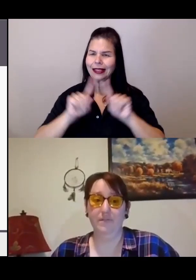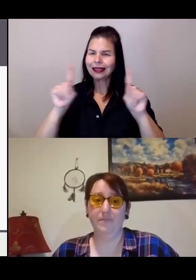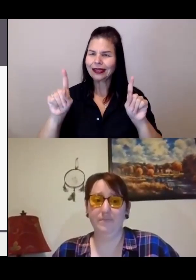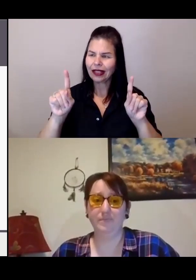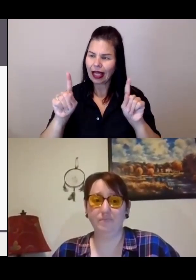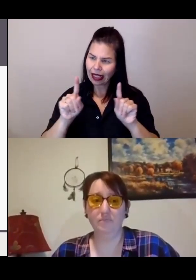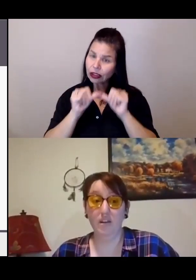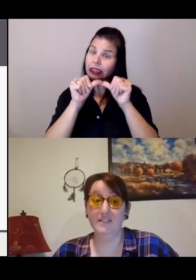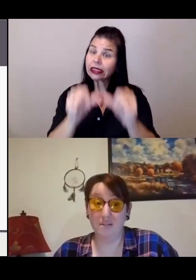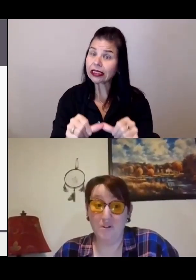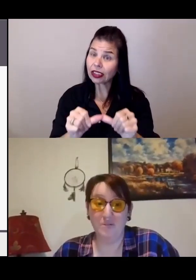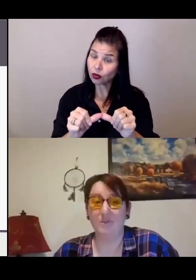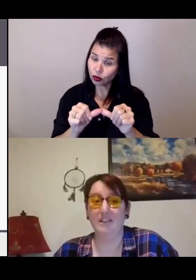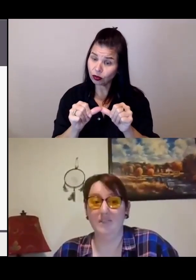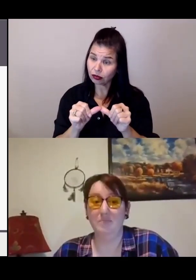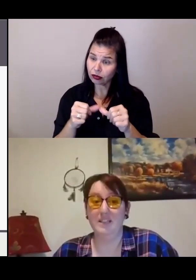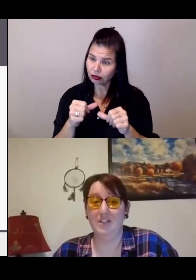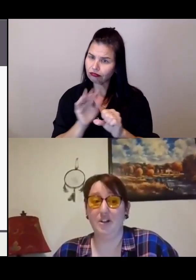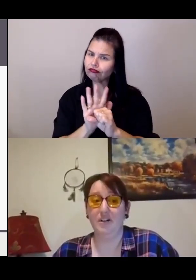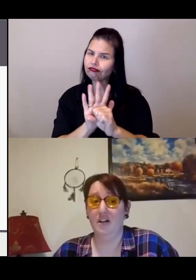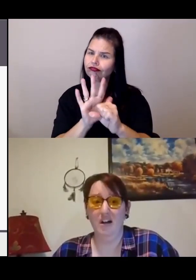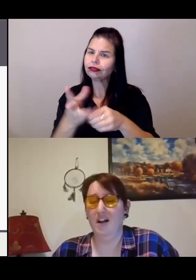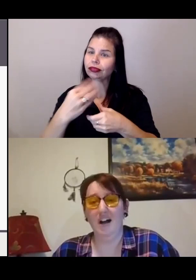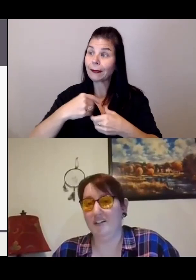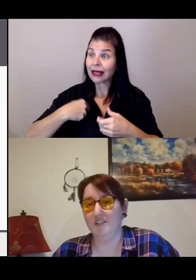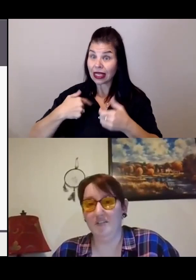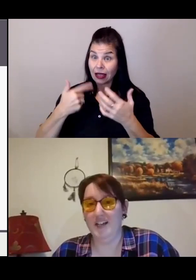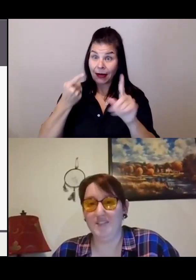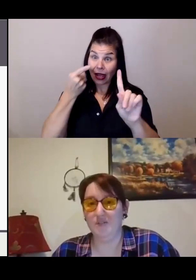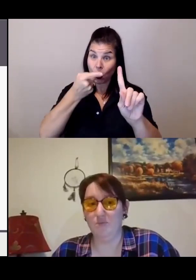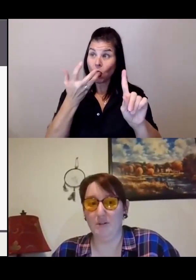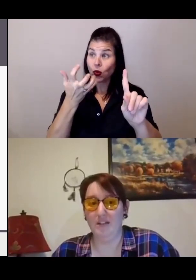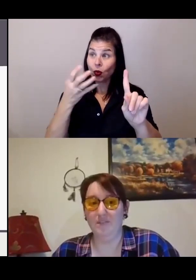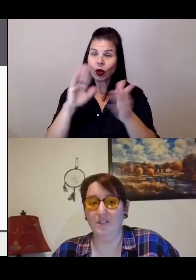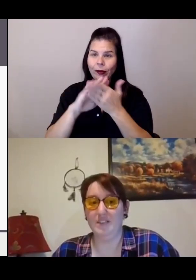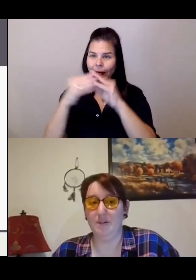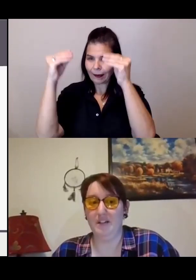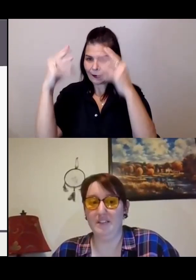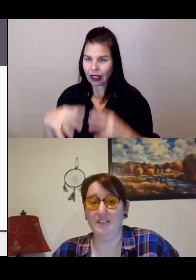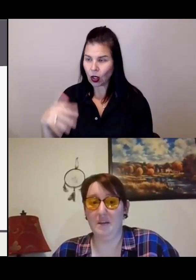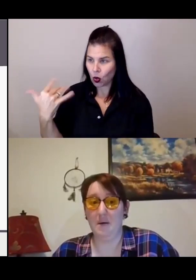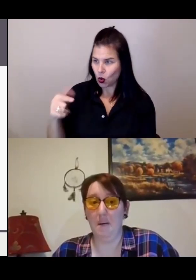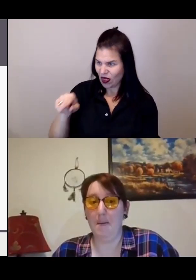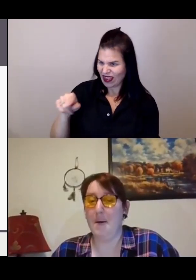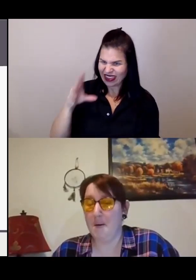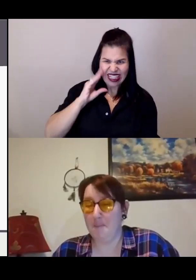inclusive. As someone who would someday really love to be a teacher, I couldn't have asked for a more meaningful